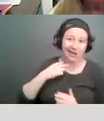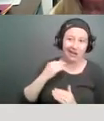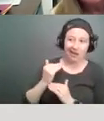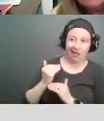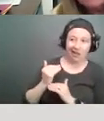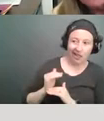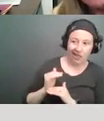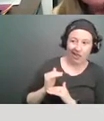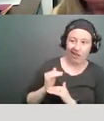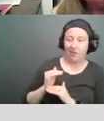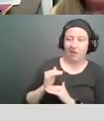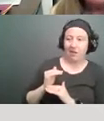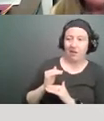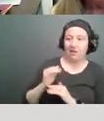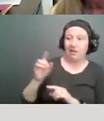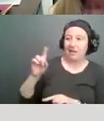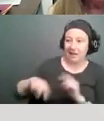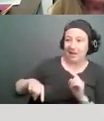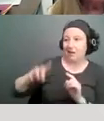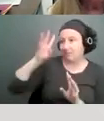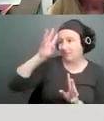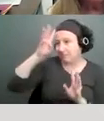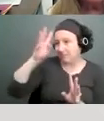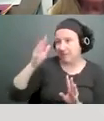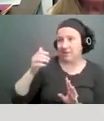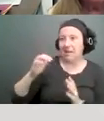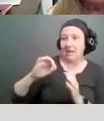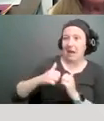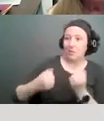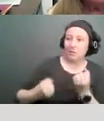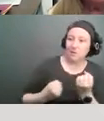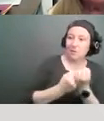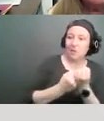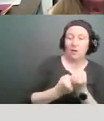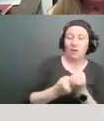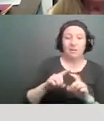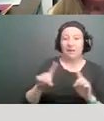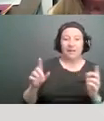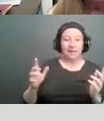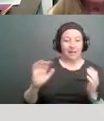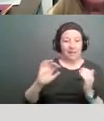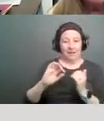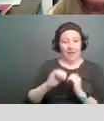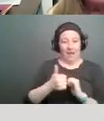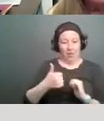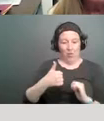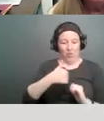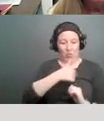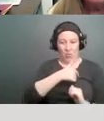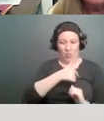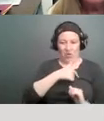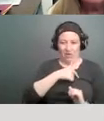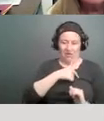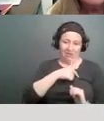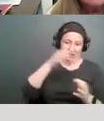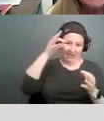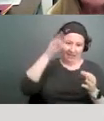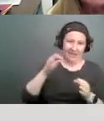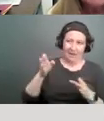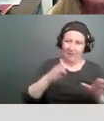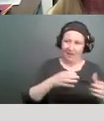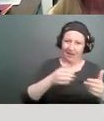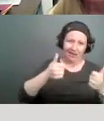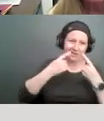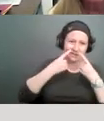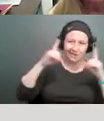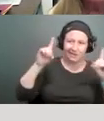exploring alternatives. But I don't know how we determine if a plan is working and how we adjust that